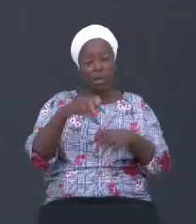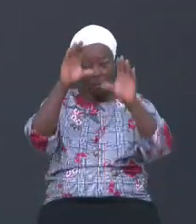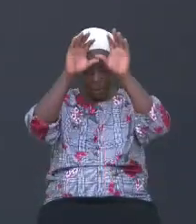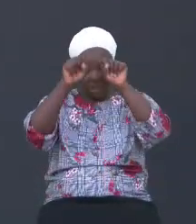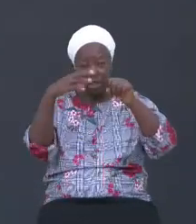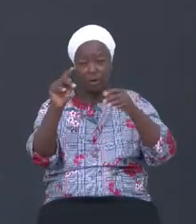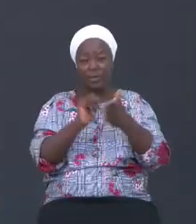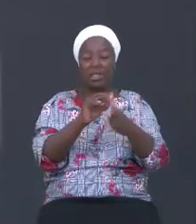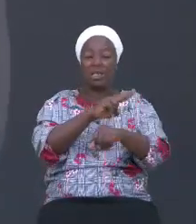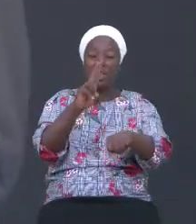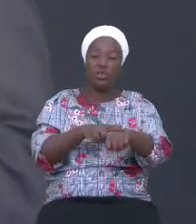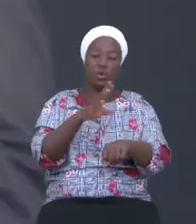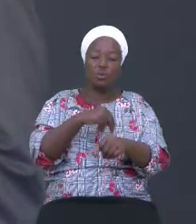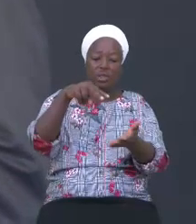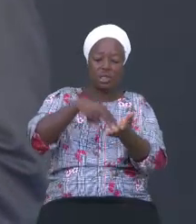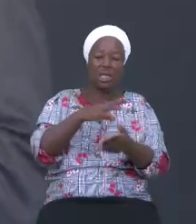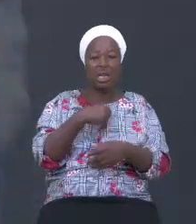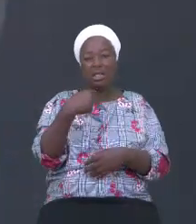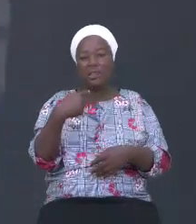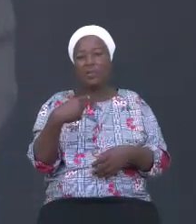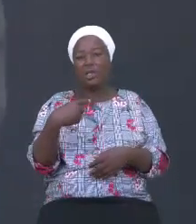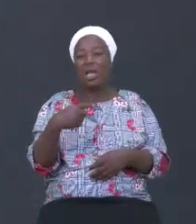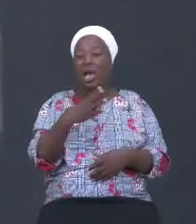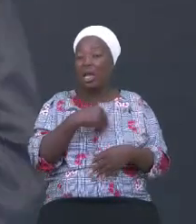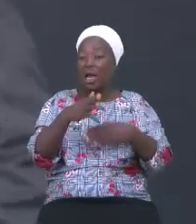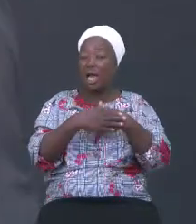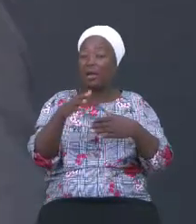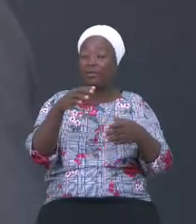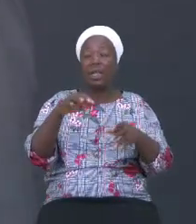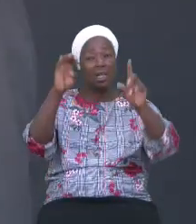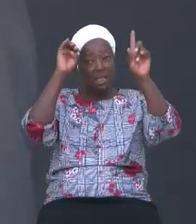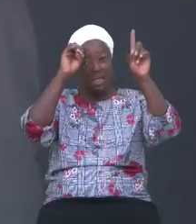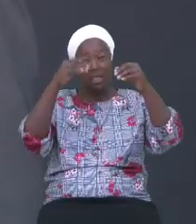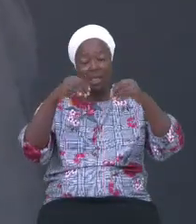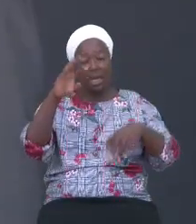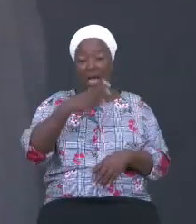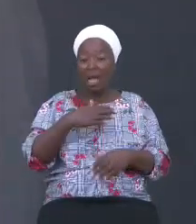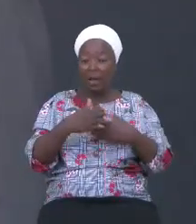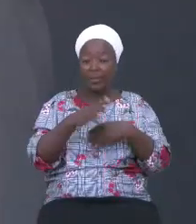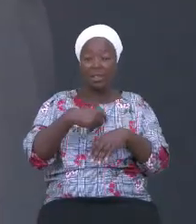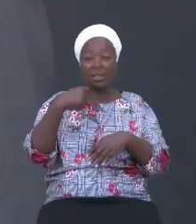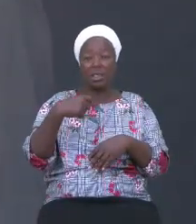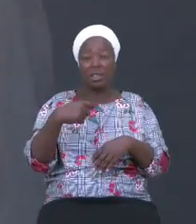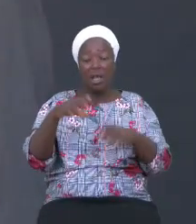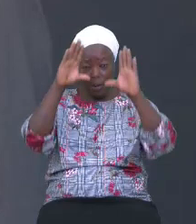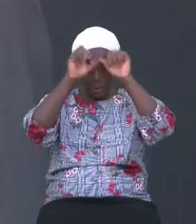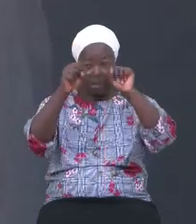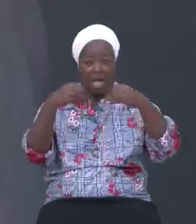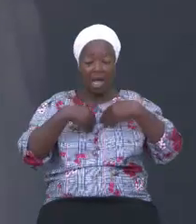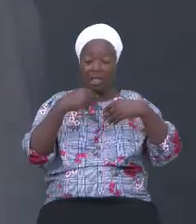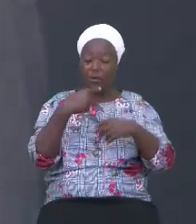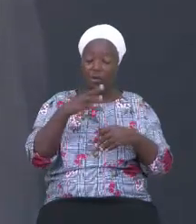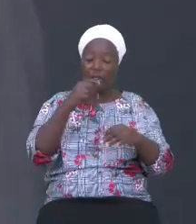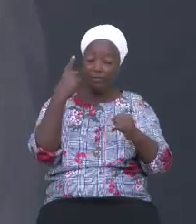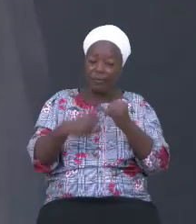nation, he stands up and he speaks, and after he has spoken, the final authority.